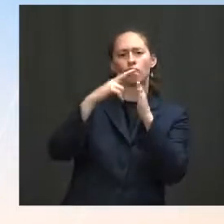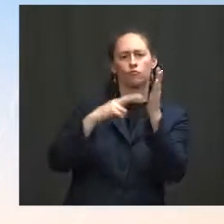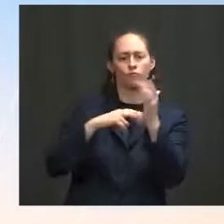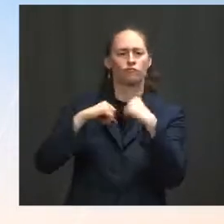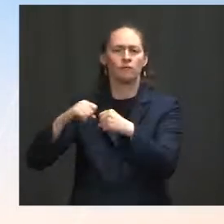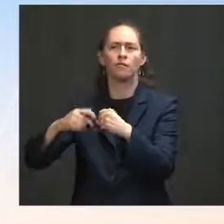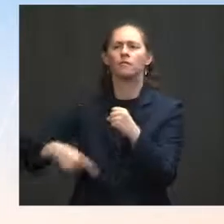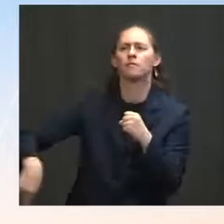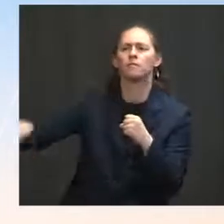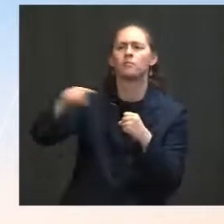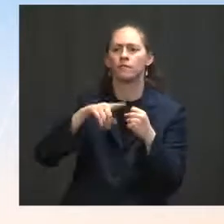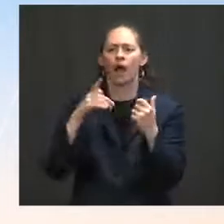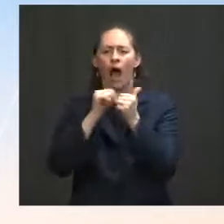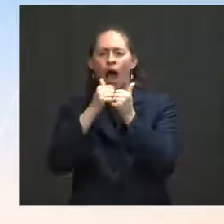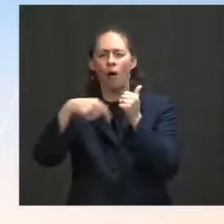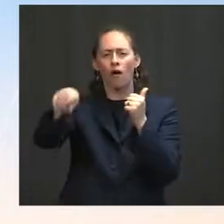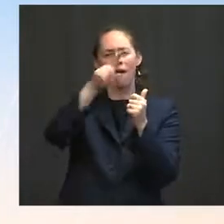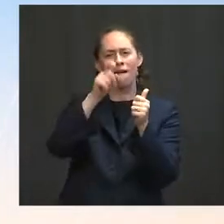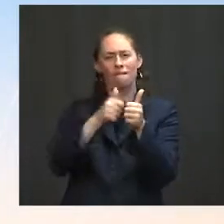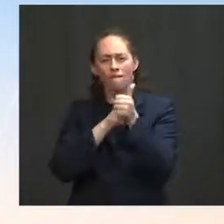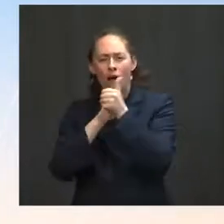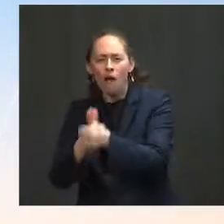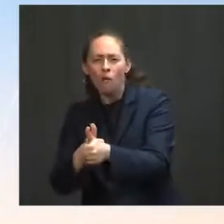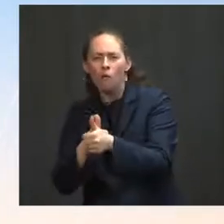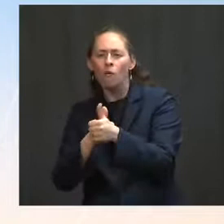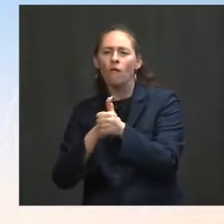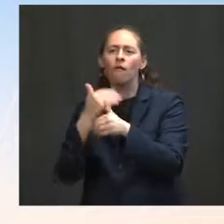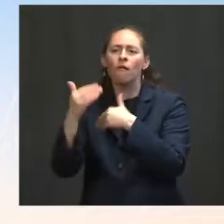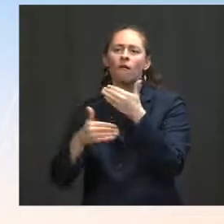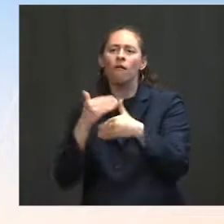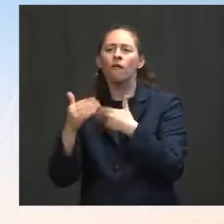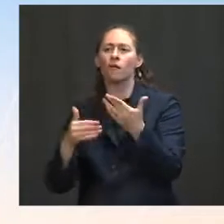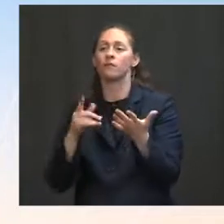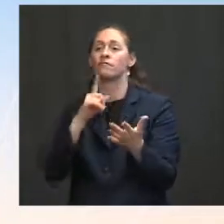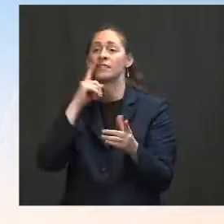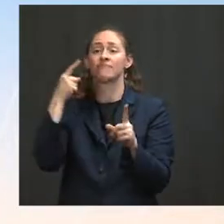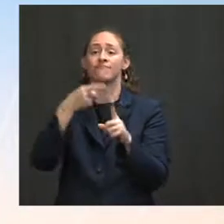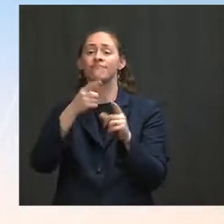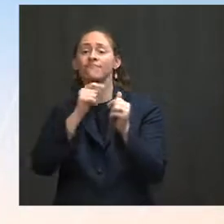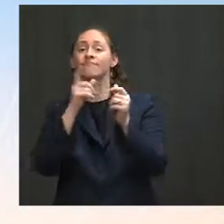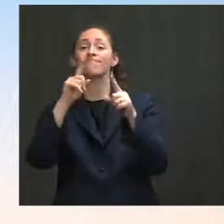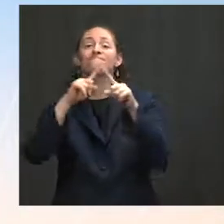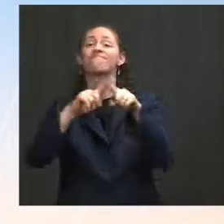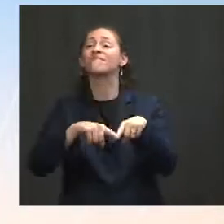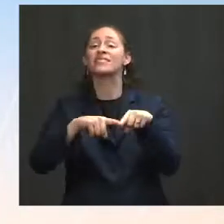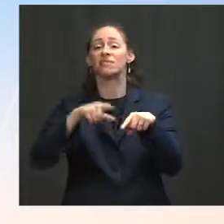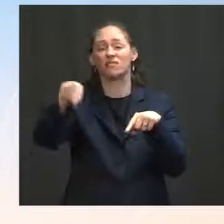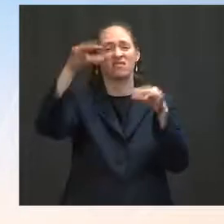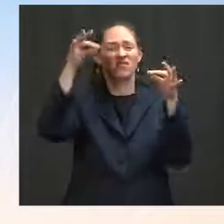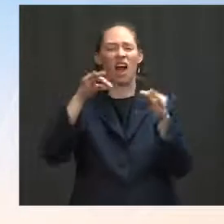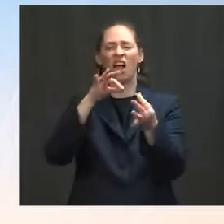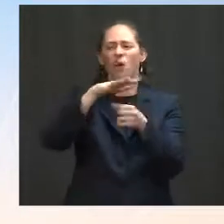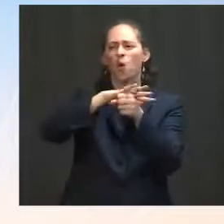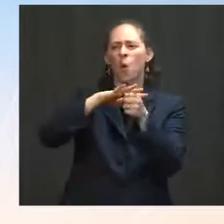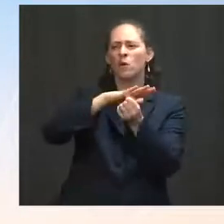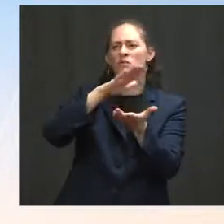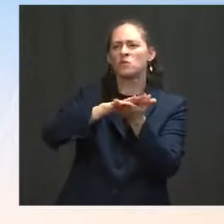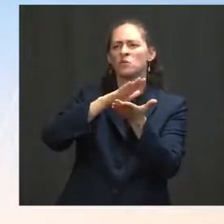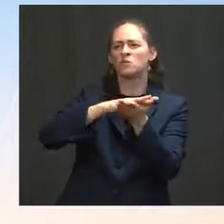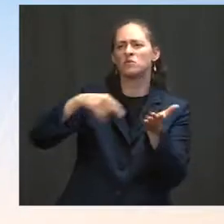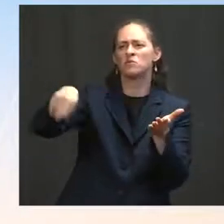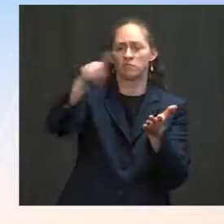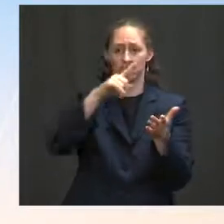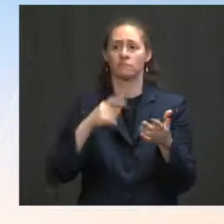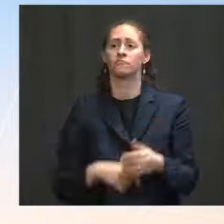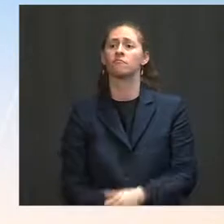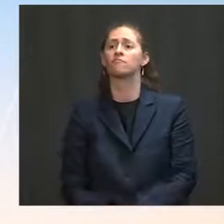will be implemented has always been the purview of local school districts. That has always been the case with vaccines in general, even prior to the